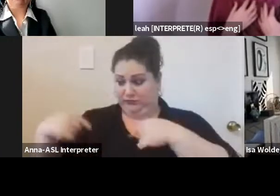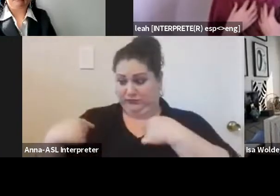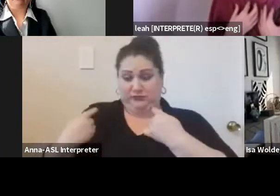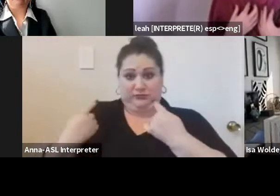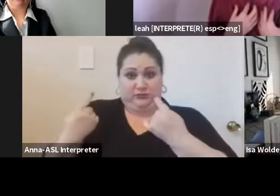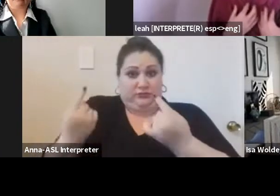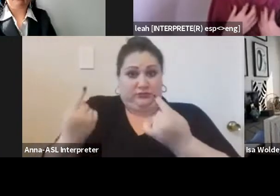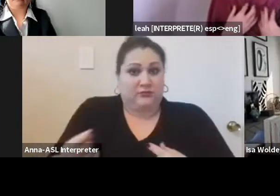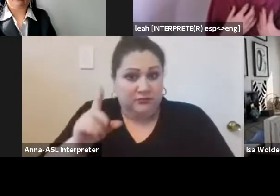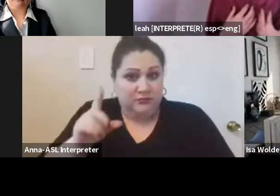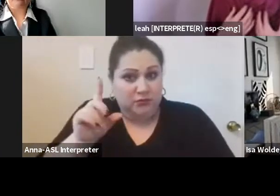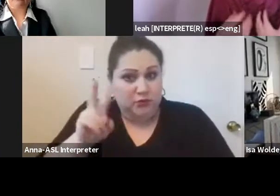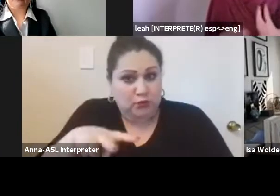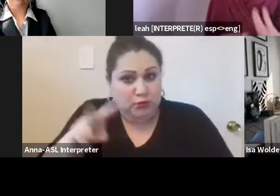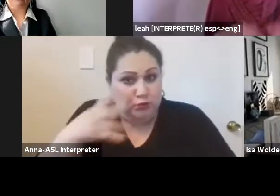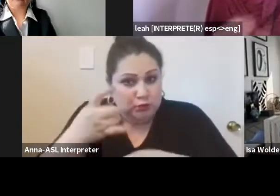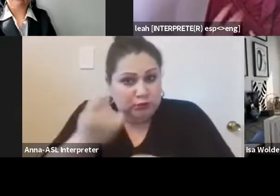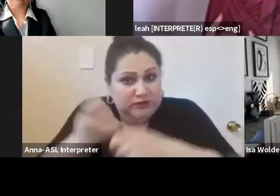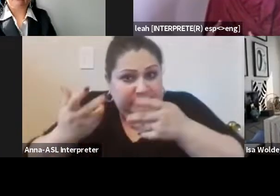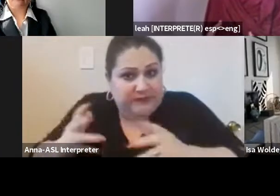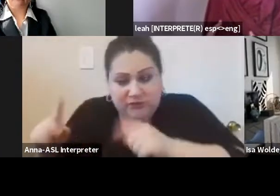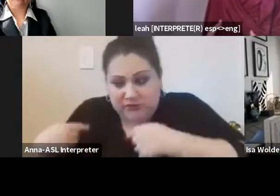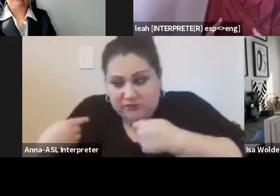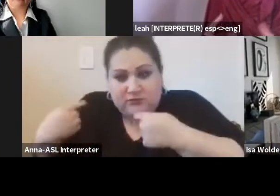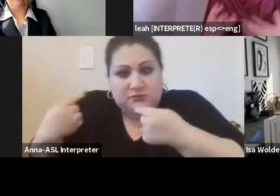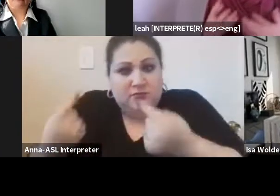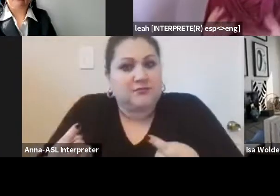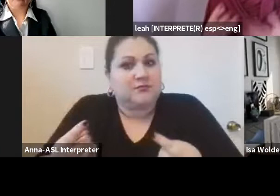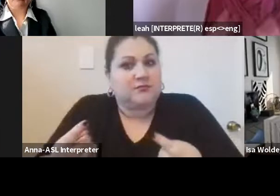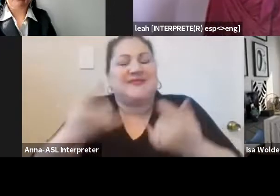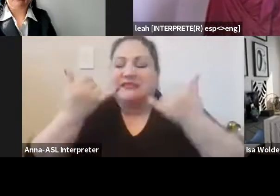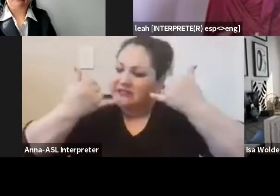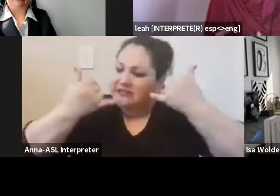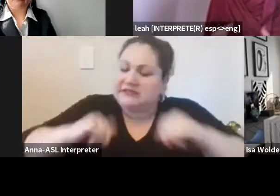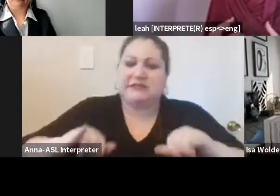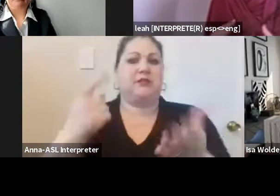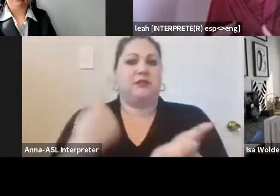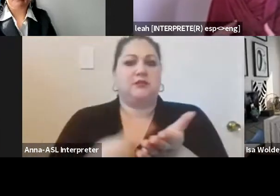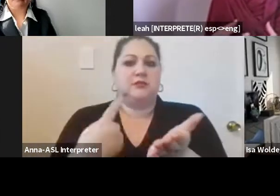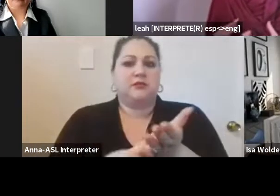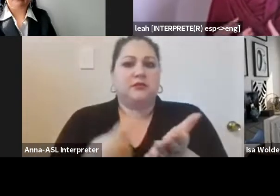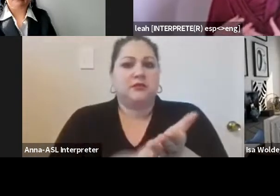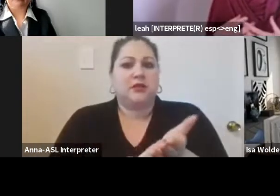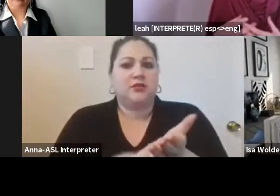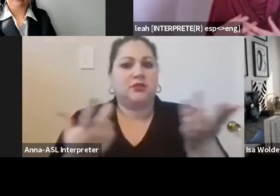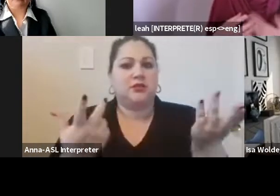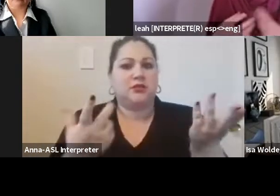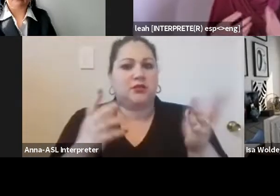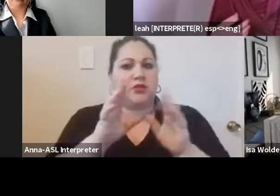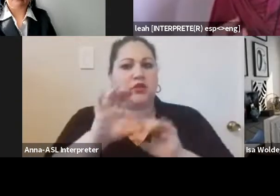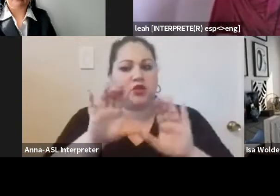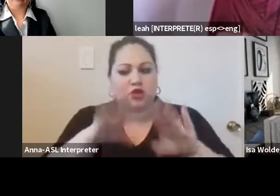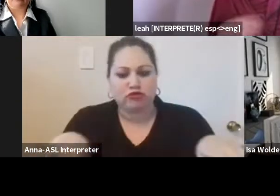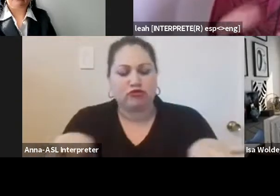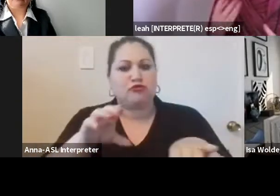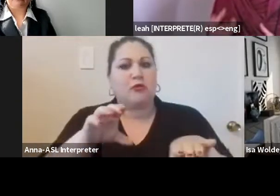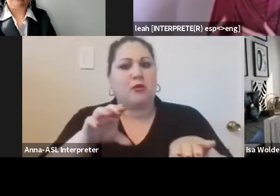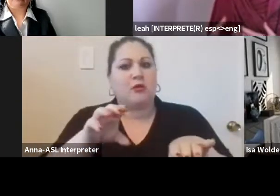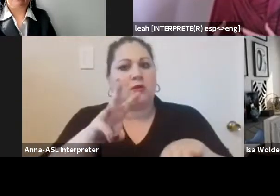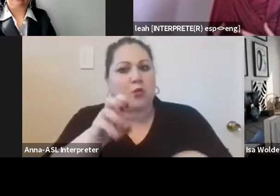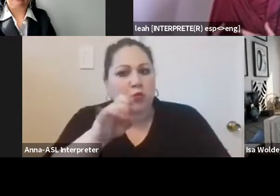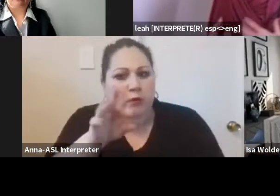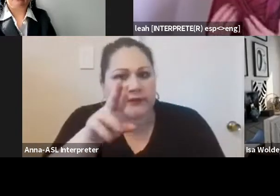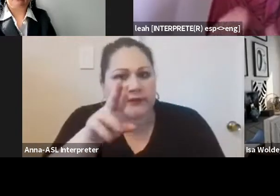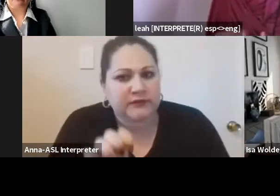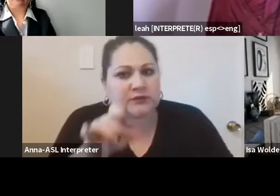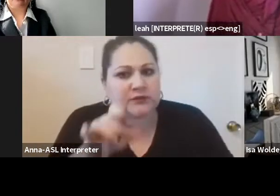this discussion around the child welfare system and the domestic violence that women encounter and how the